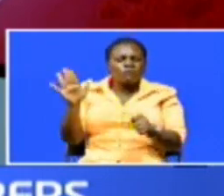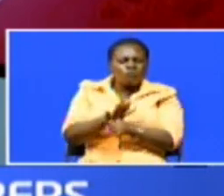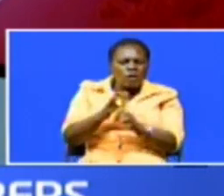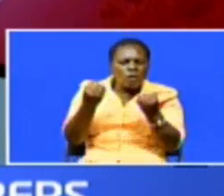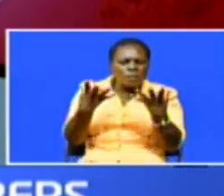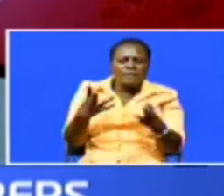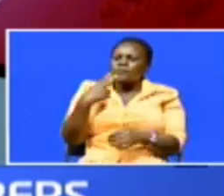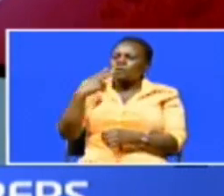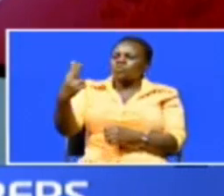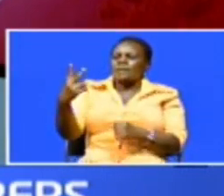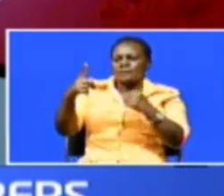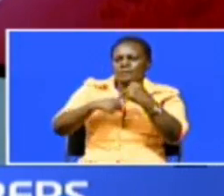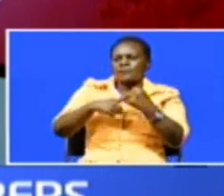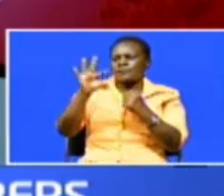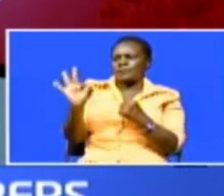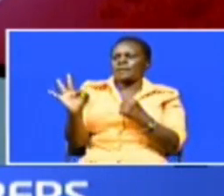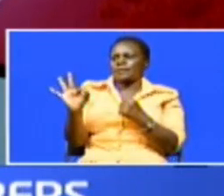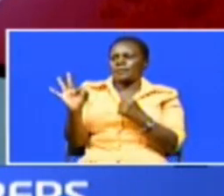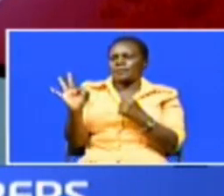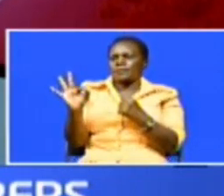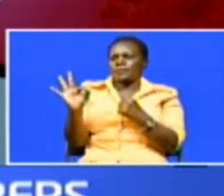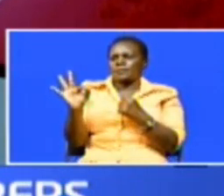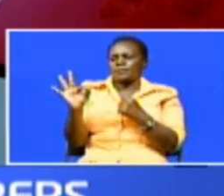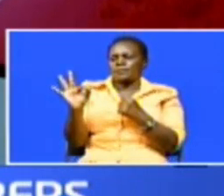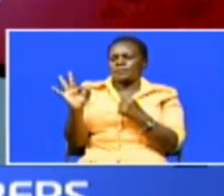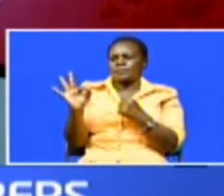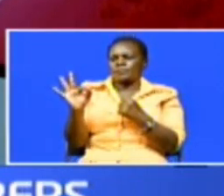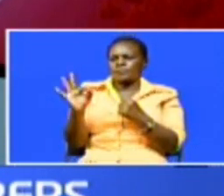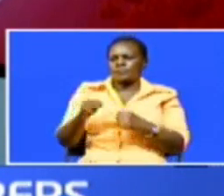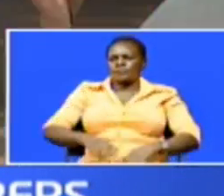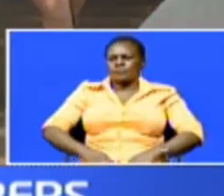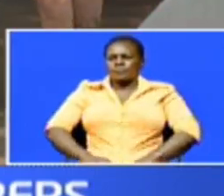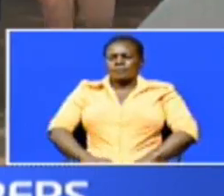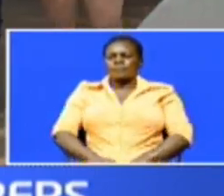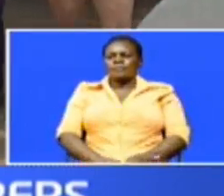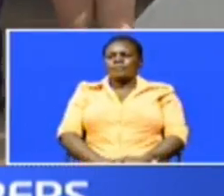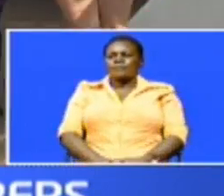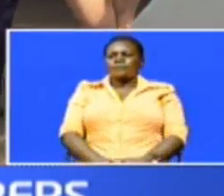to 263. KTN's Mark Namaso brings us up to speed.